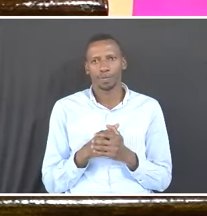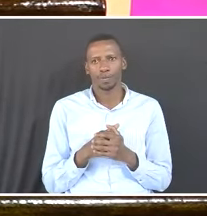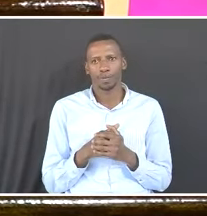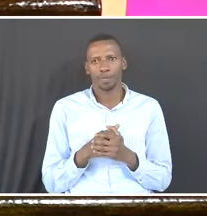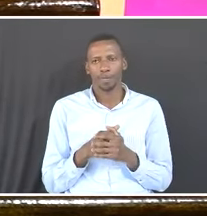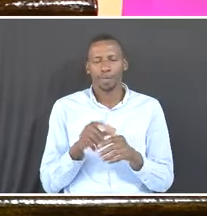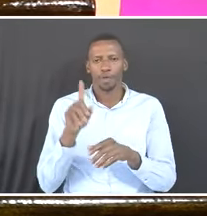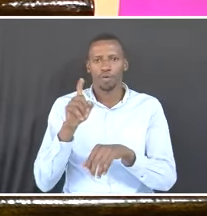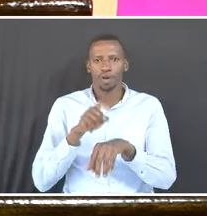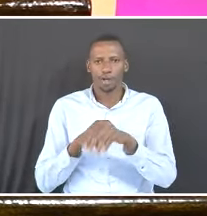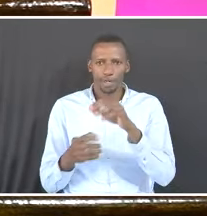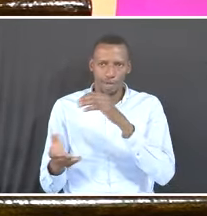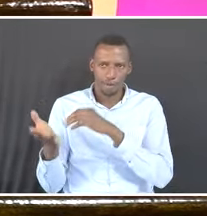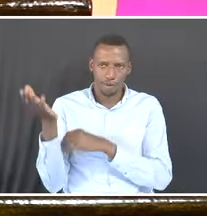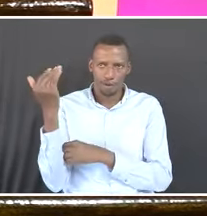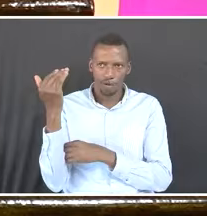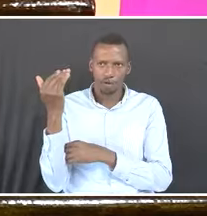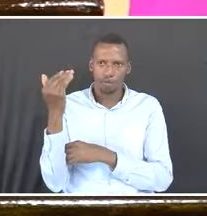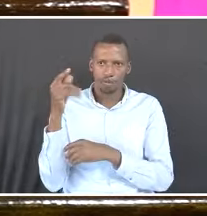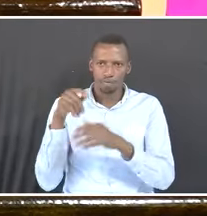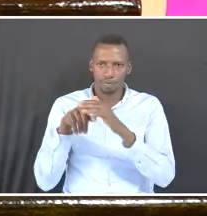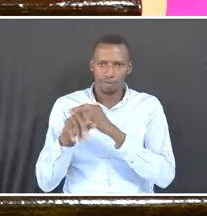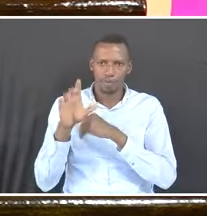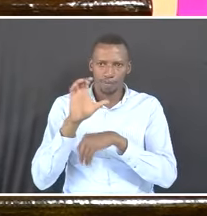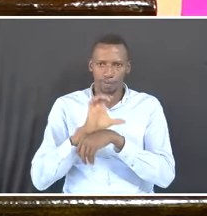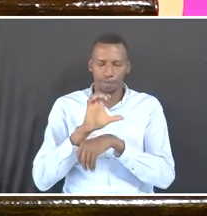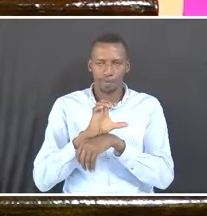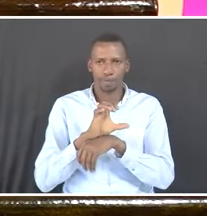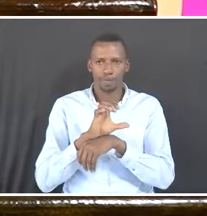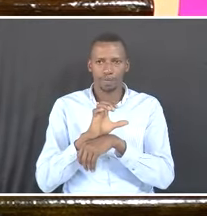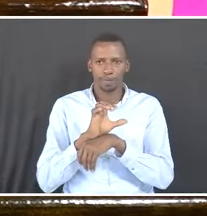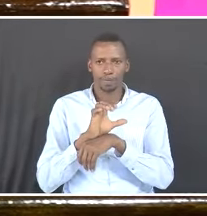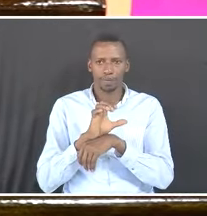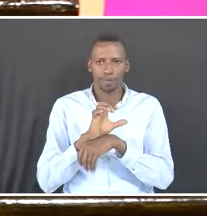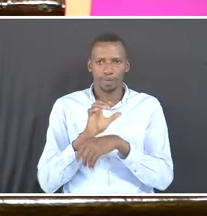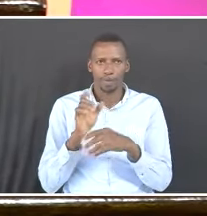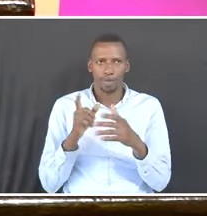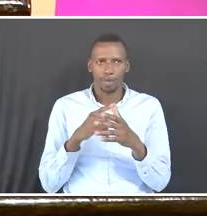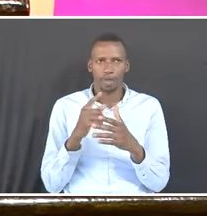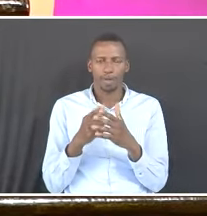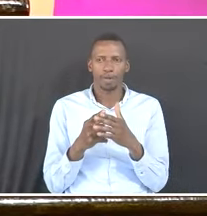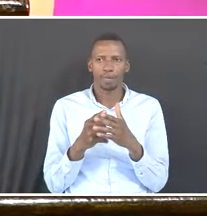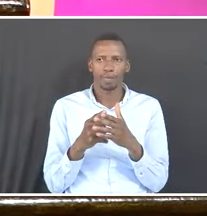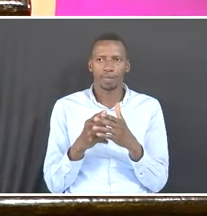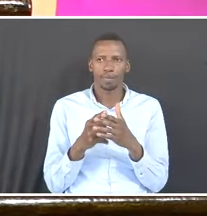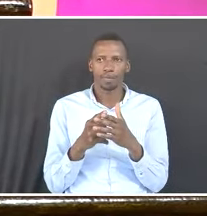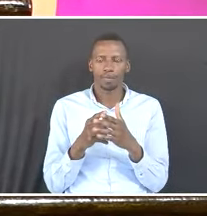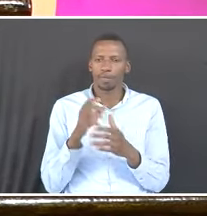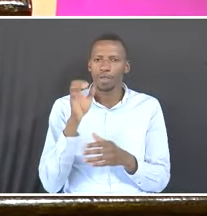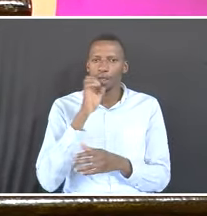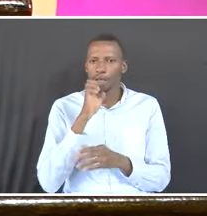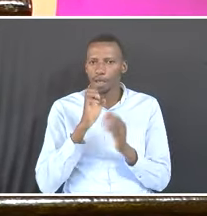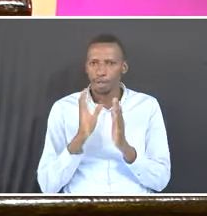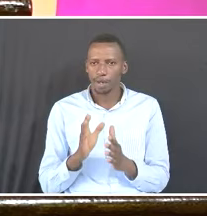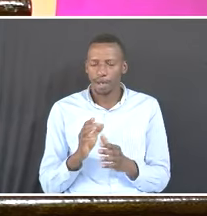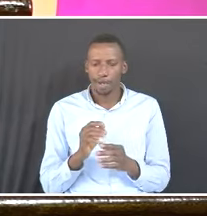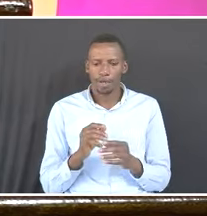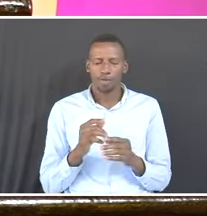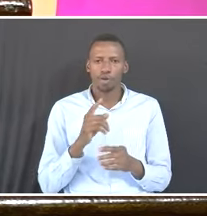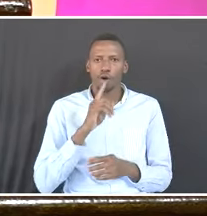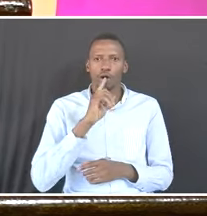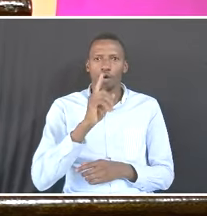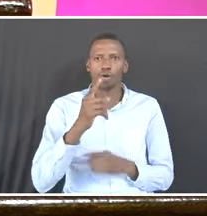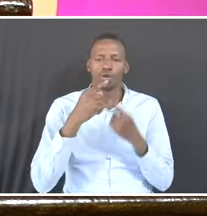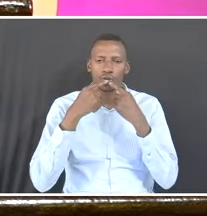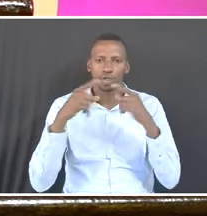One time, we were in a church. Then, an elder kasema. You